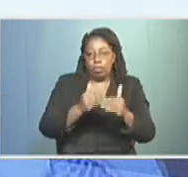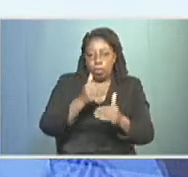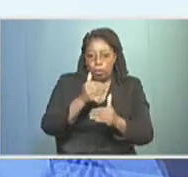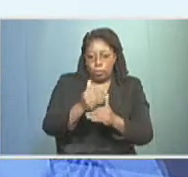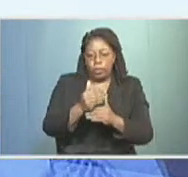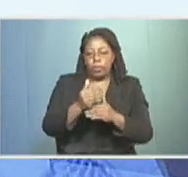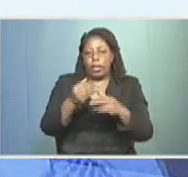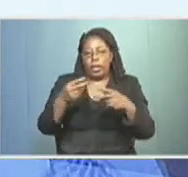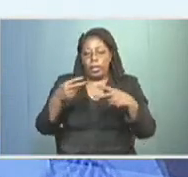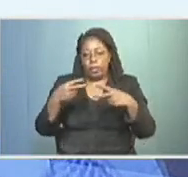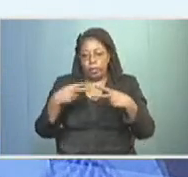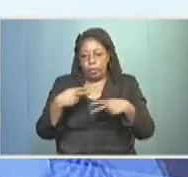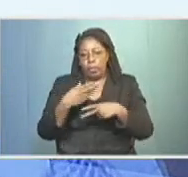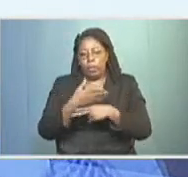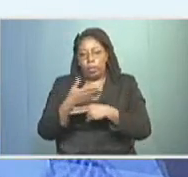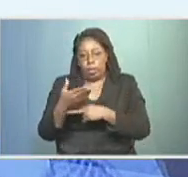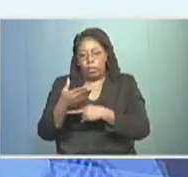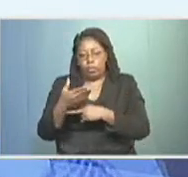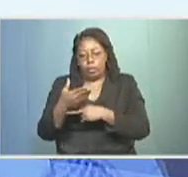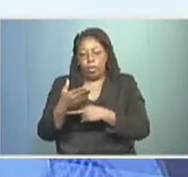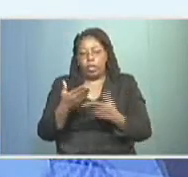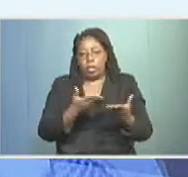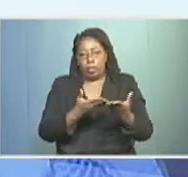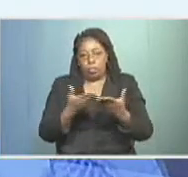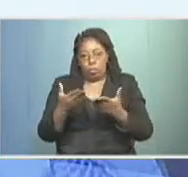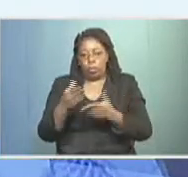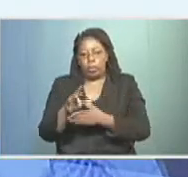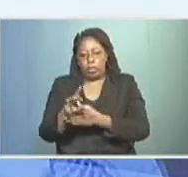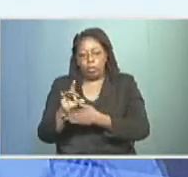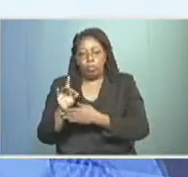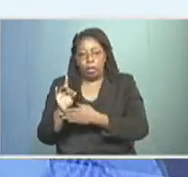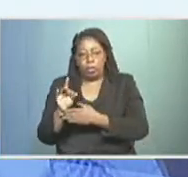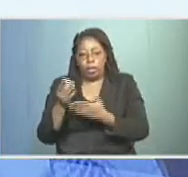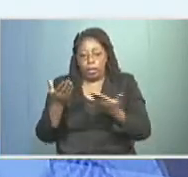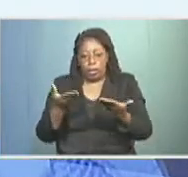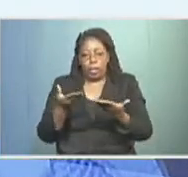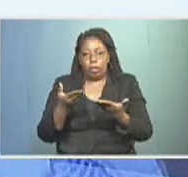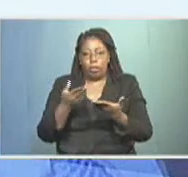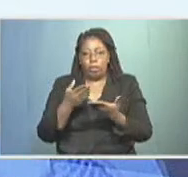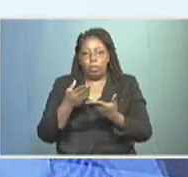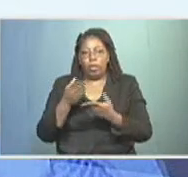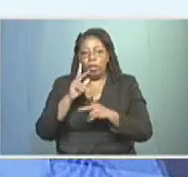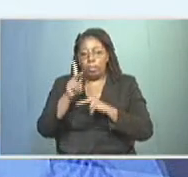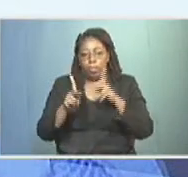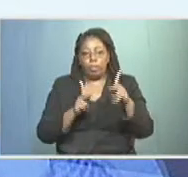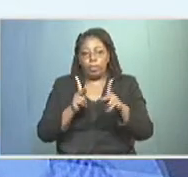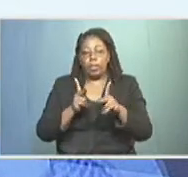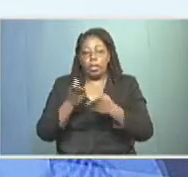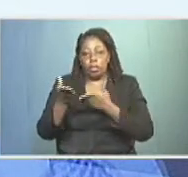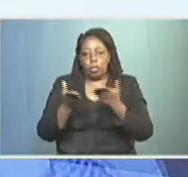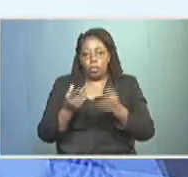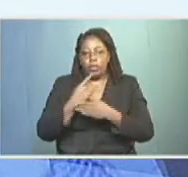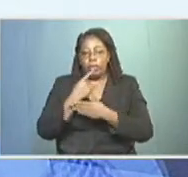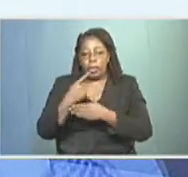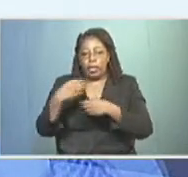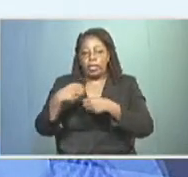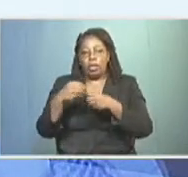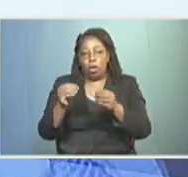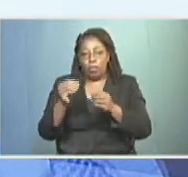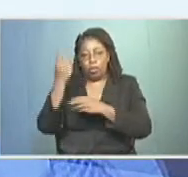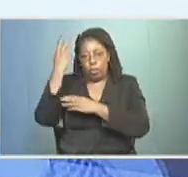some discrepancies have already been brought to light. Here's what the Minister of State for the Public Service said at today's Office of the Prime